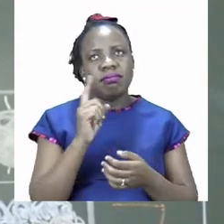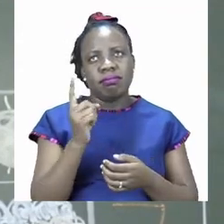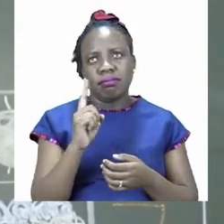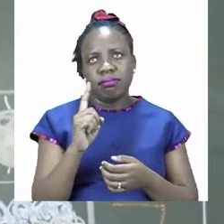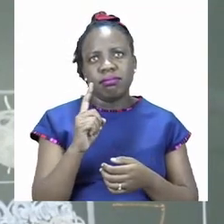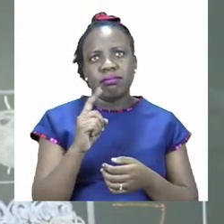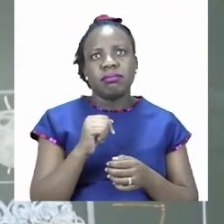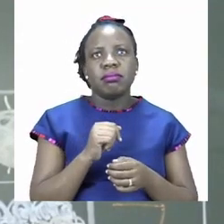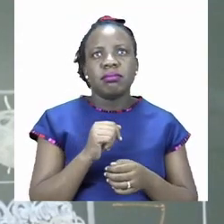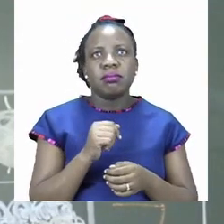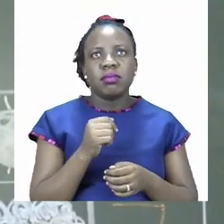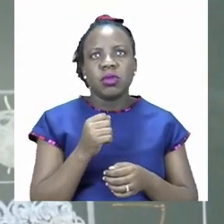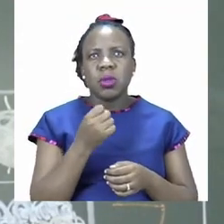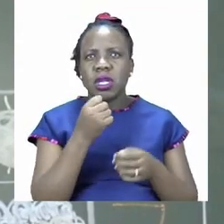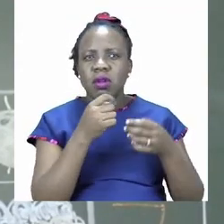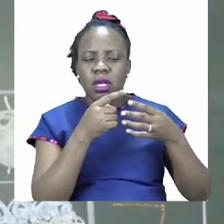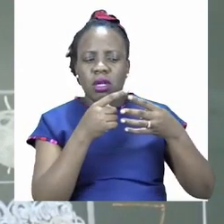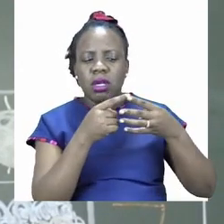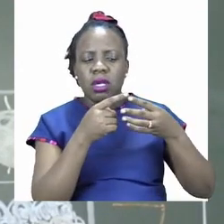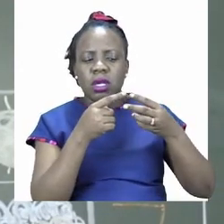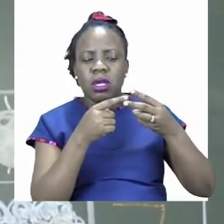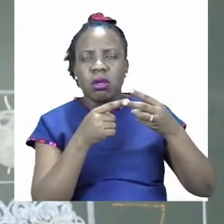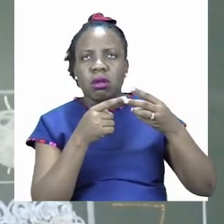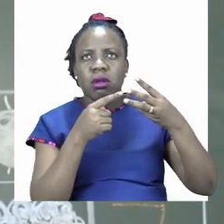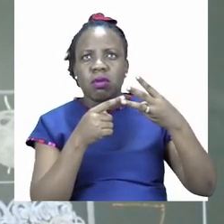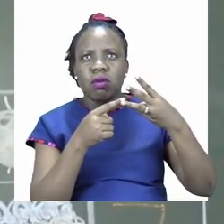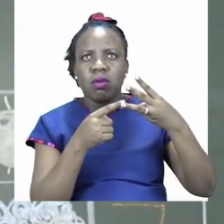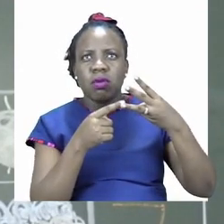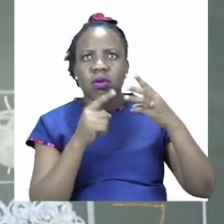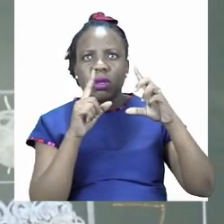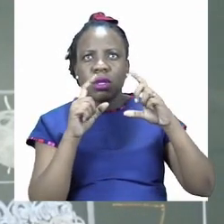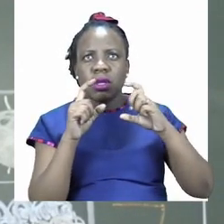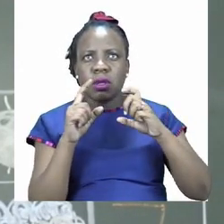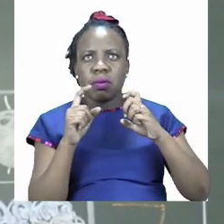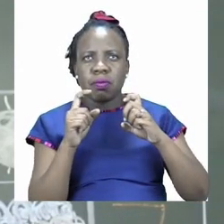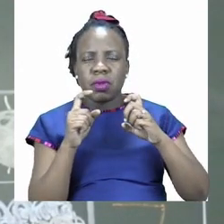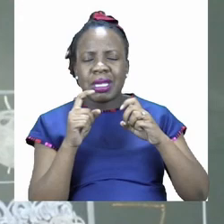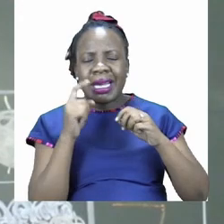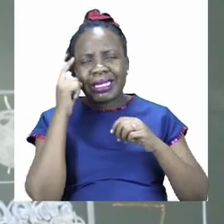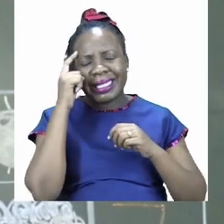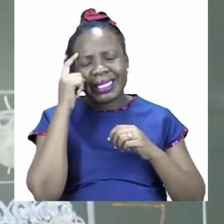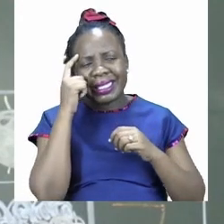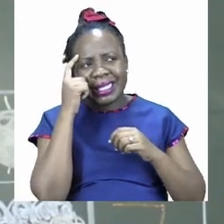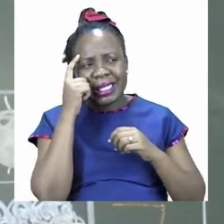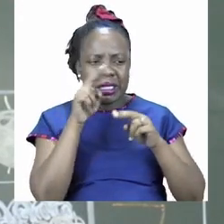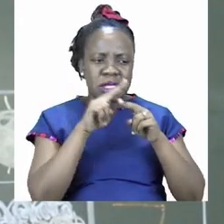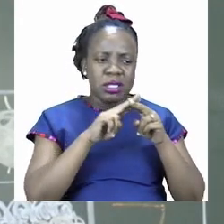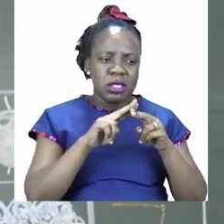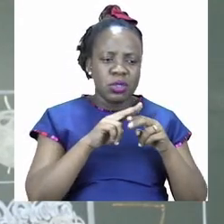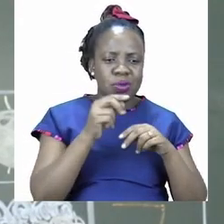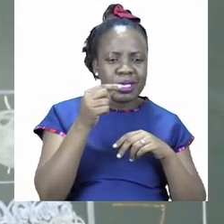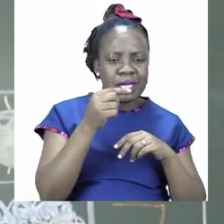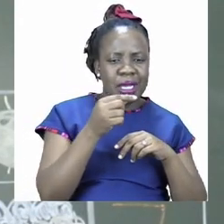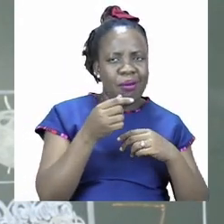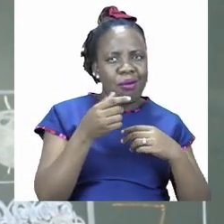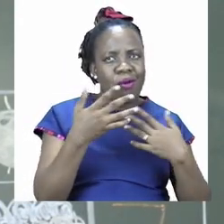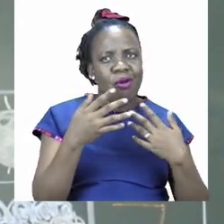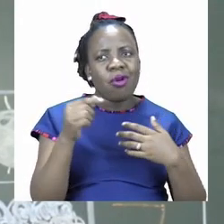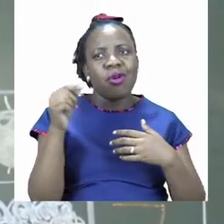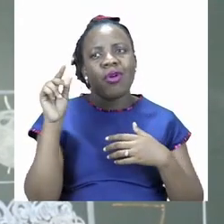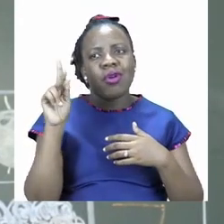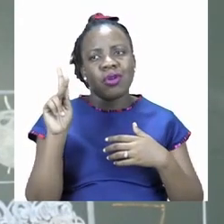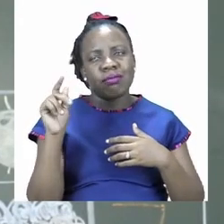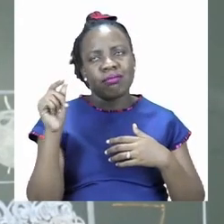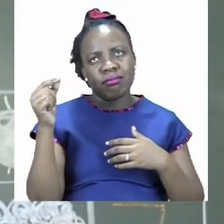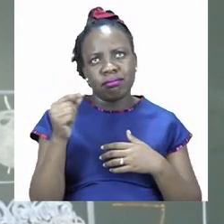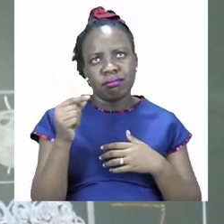have 3 items here that we're going to put either in grams or kilograms. The first item that we have,